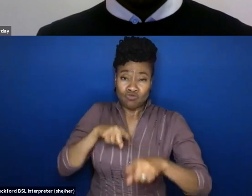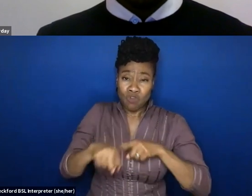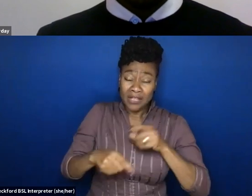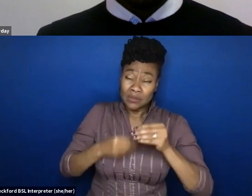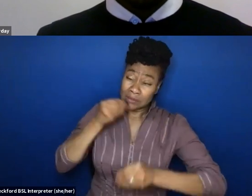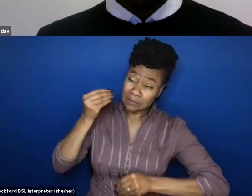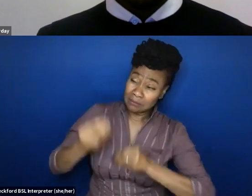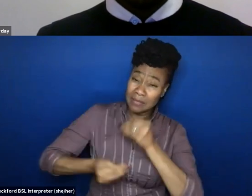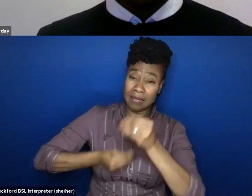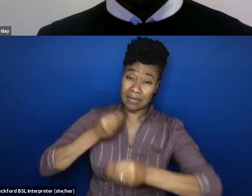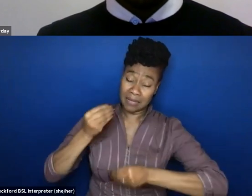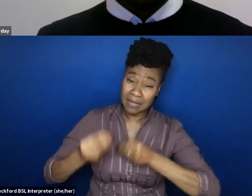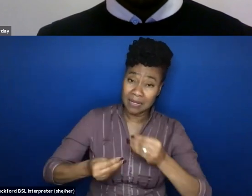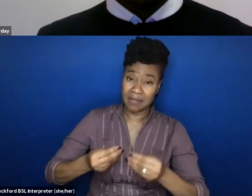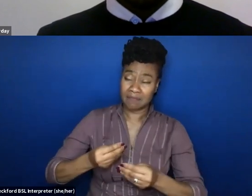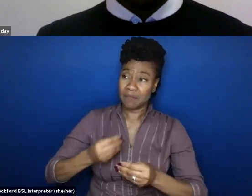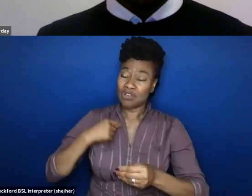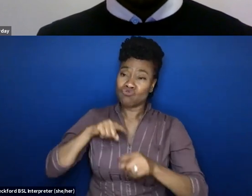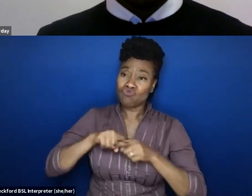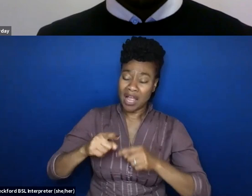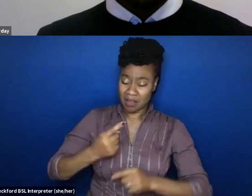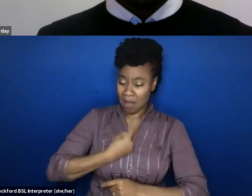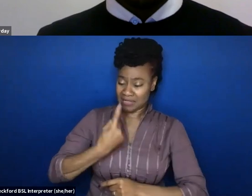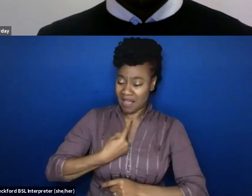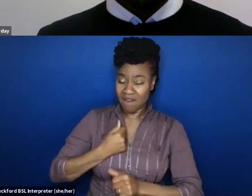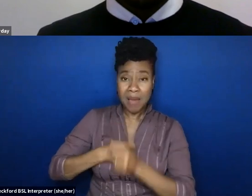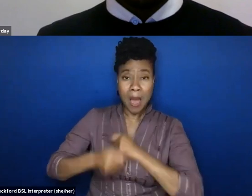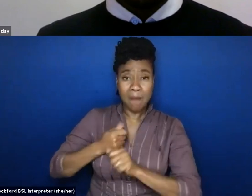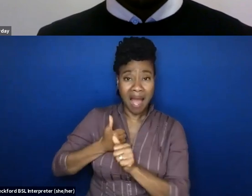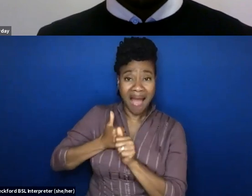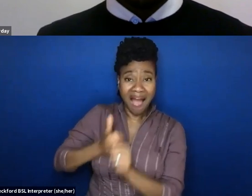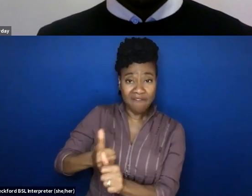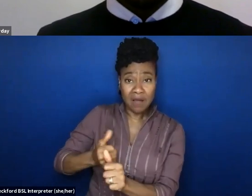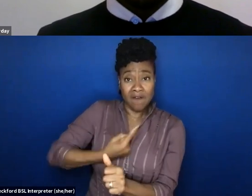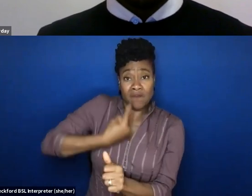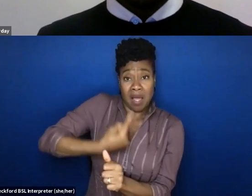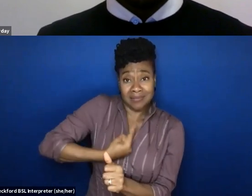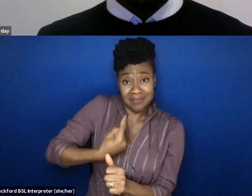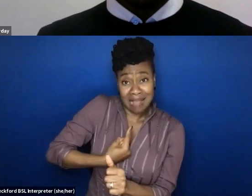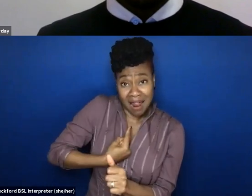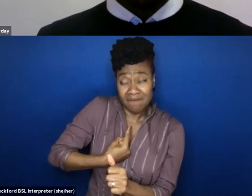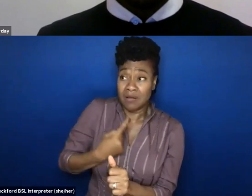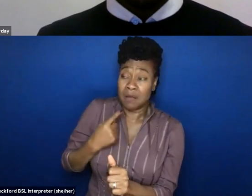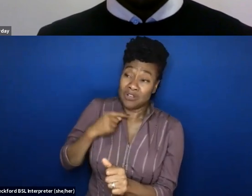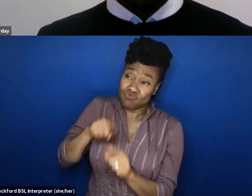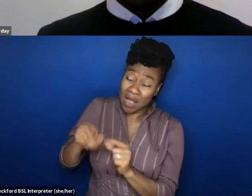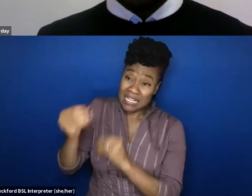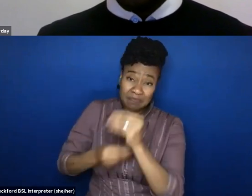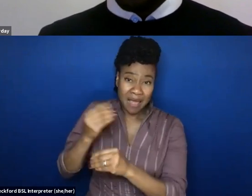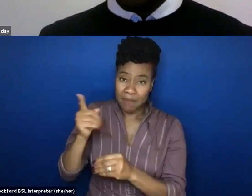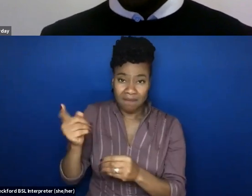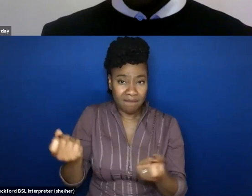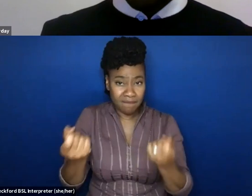competency that needs to be there that isn't always there. Mm. That's where I think the change needs to happen.